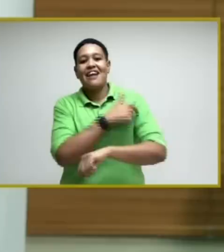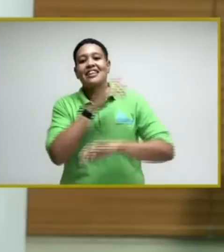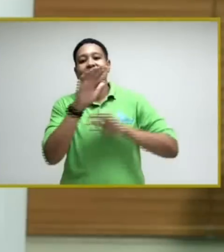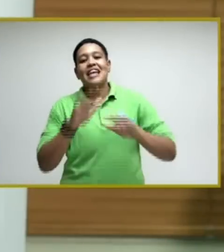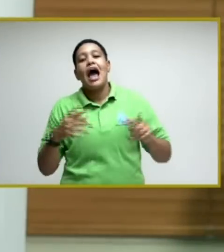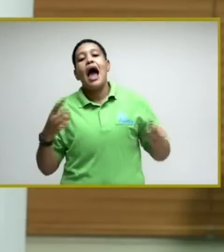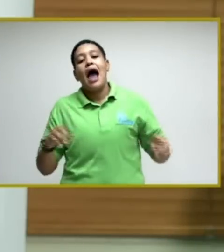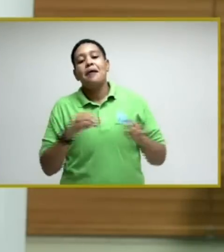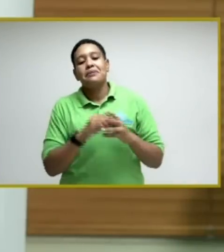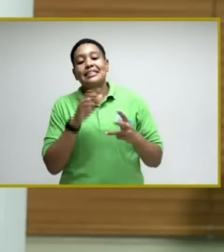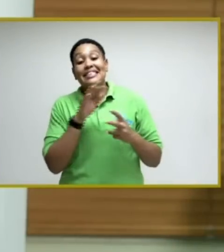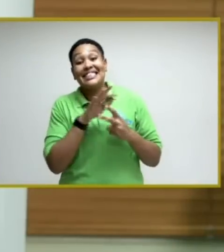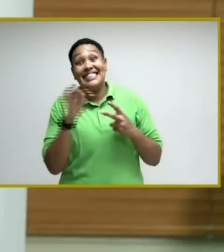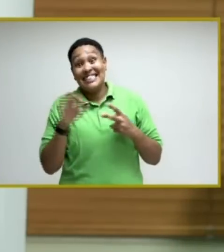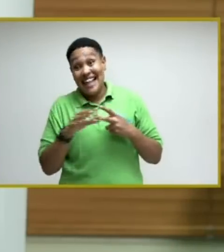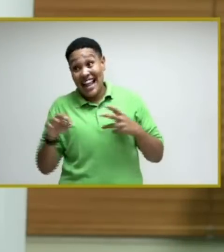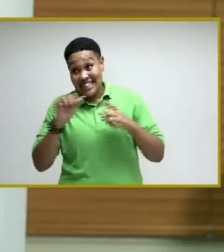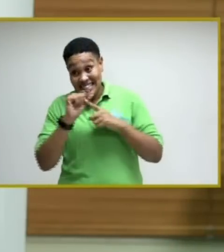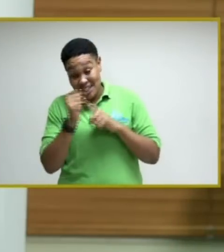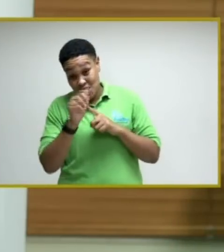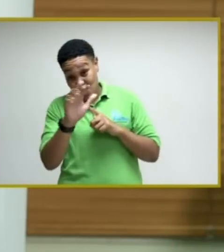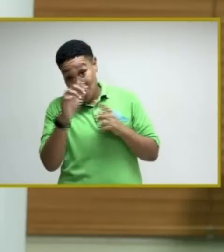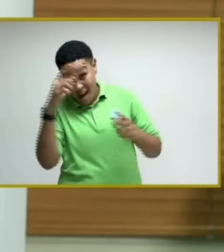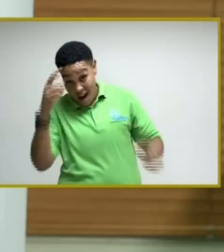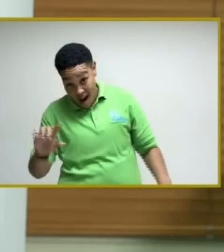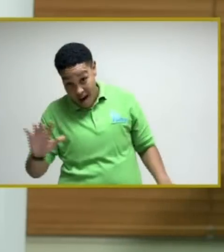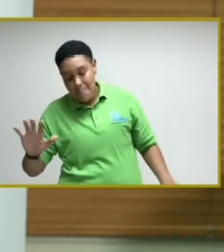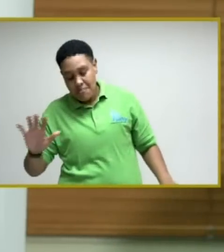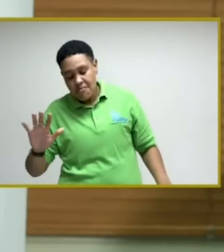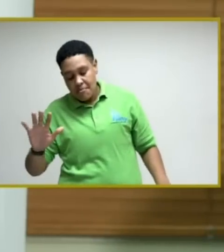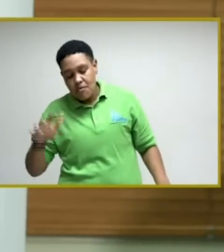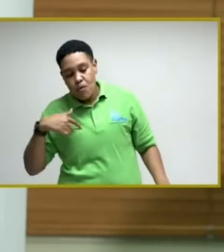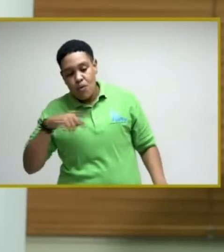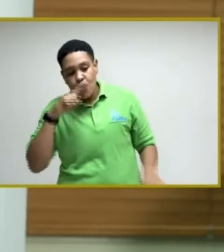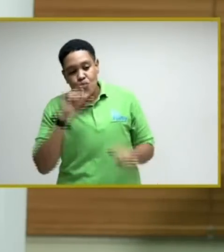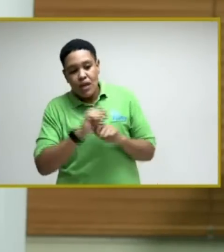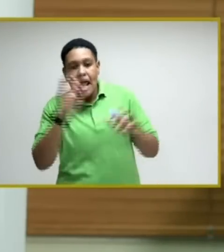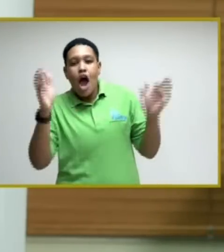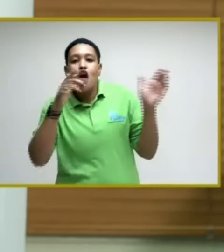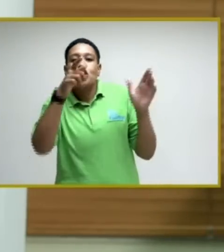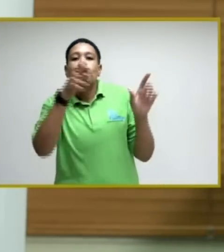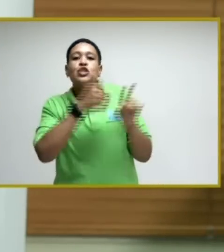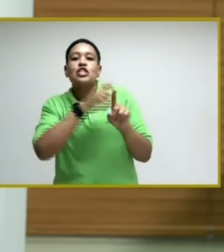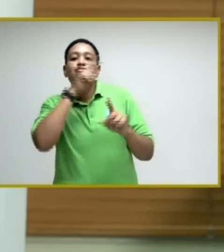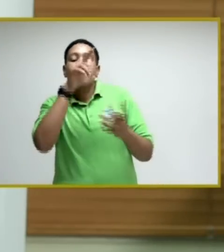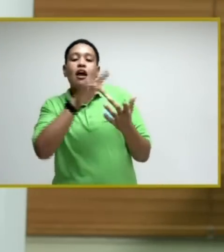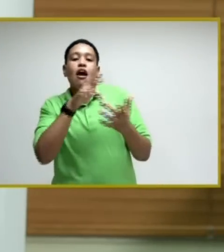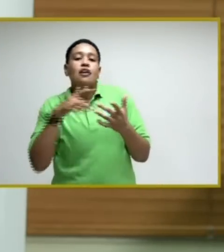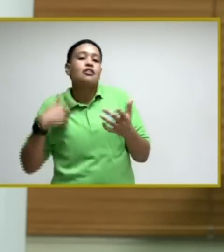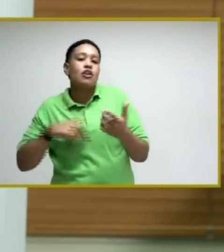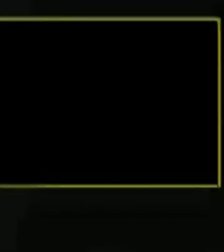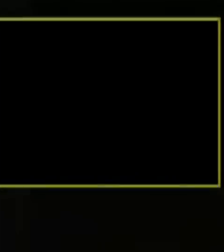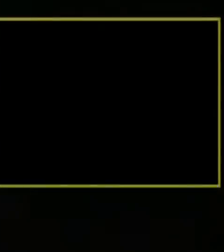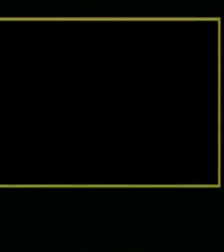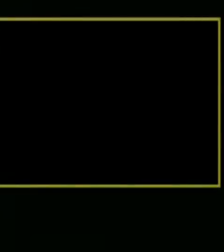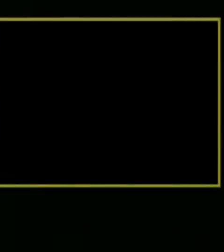a selective context, then we encourage you to contact us and participate.